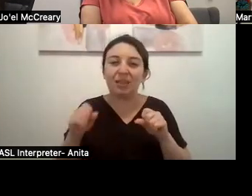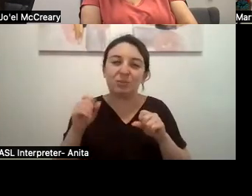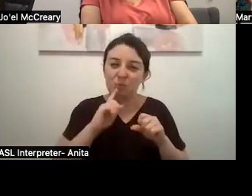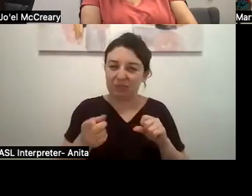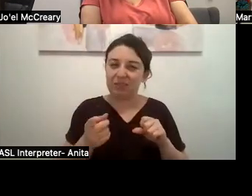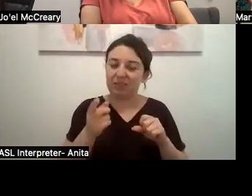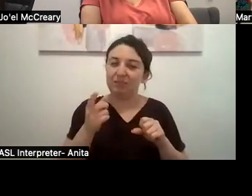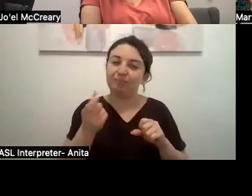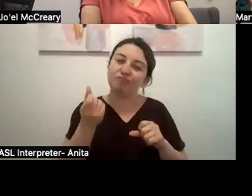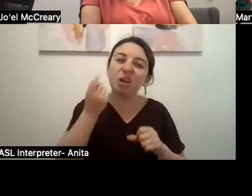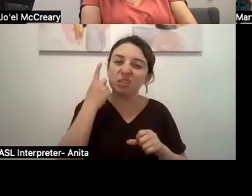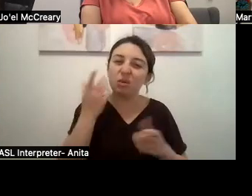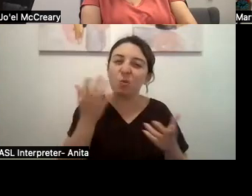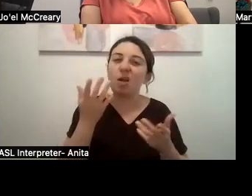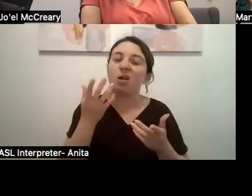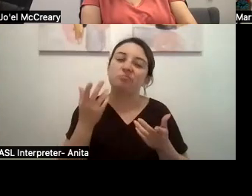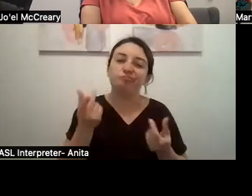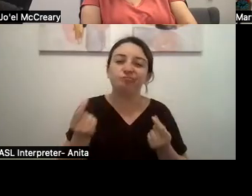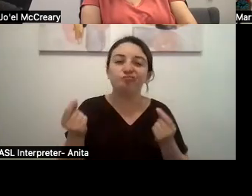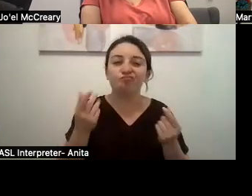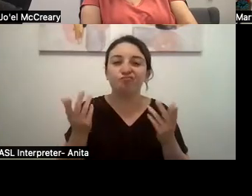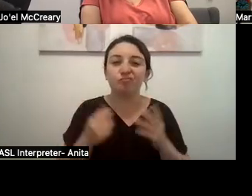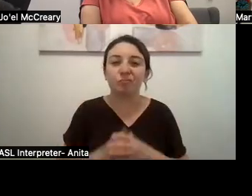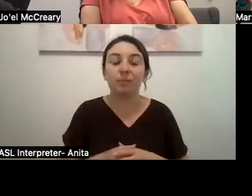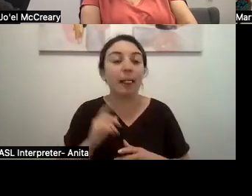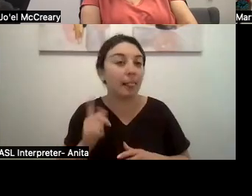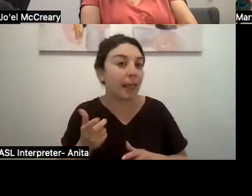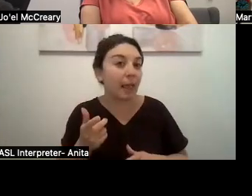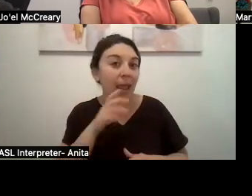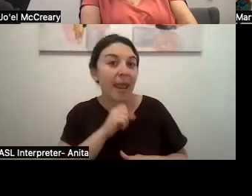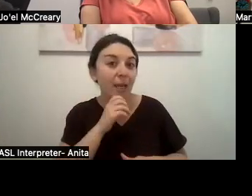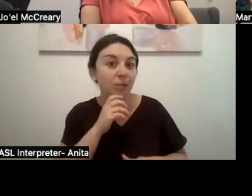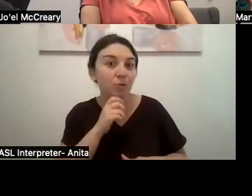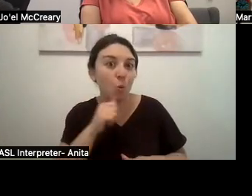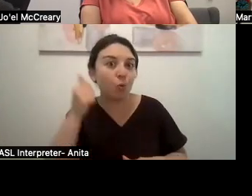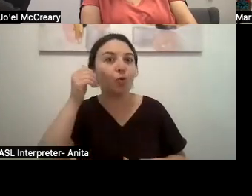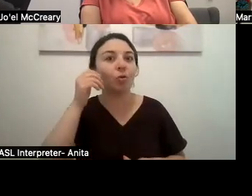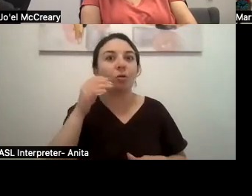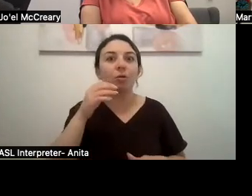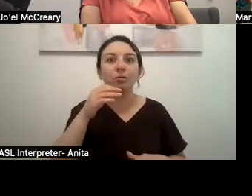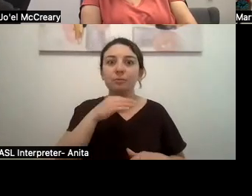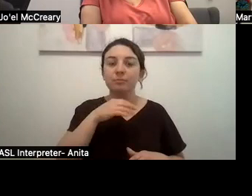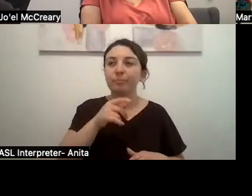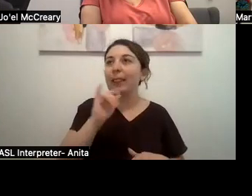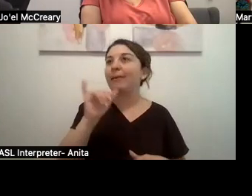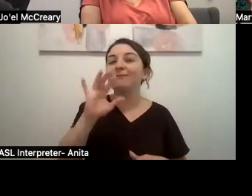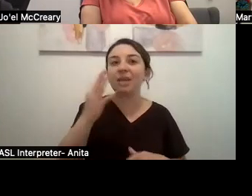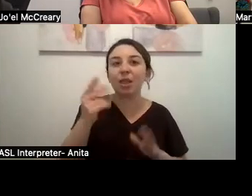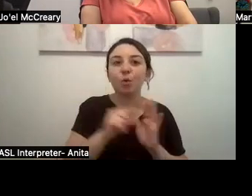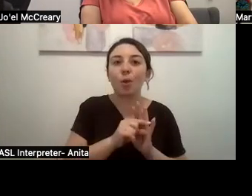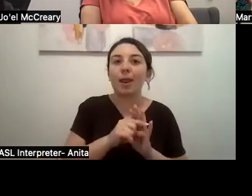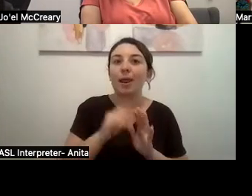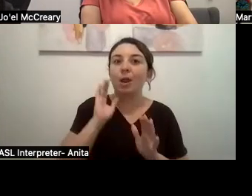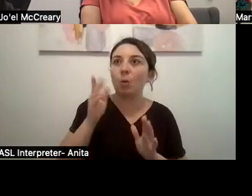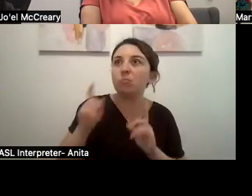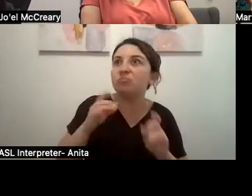thing. Okay. And as they go up in age, the kids ask different questions, right? By 5th grade. Right. So all of us teachers are